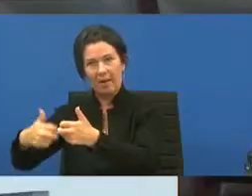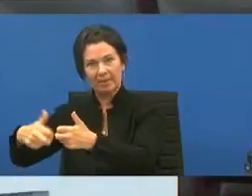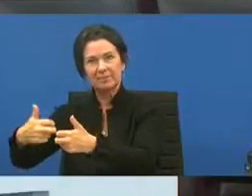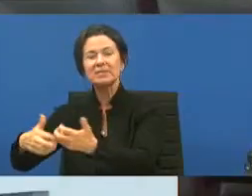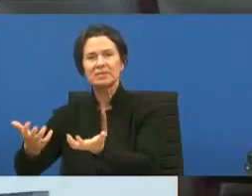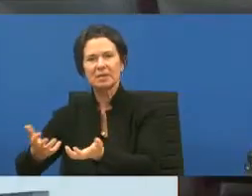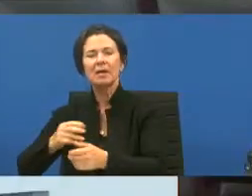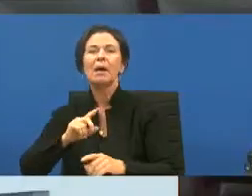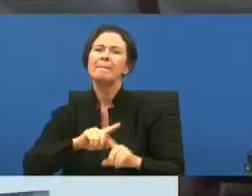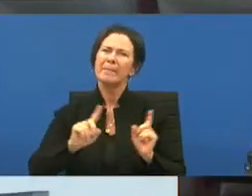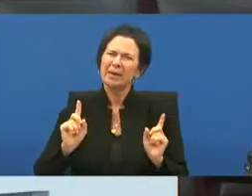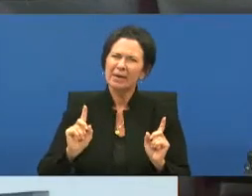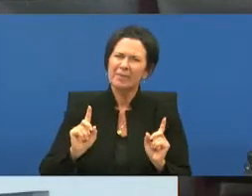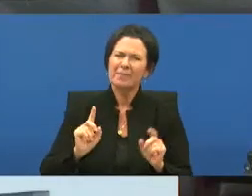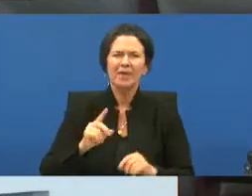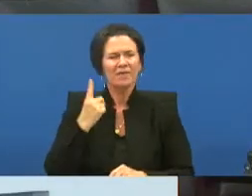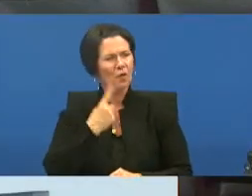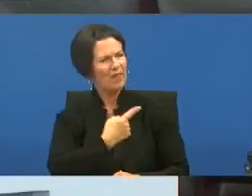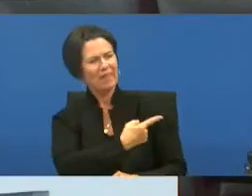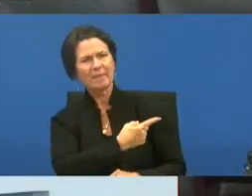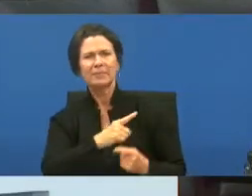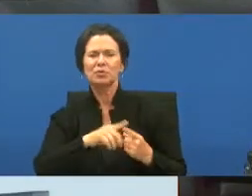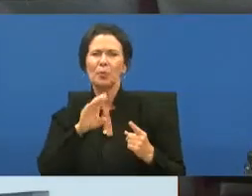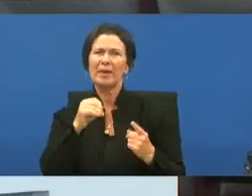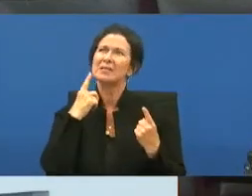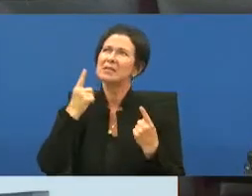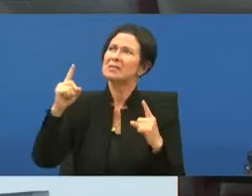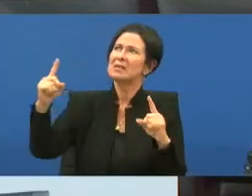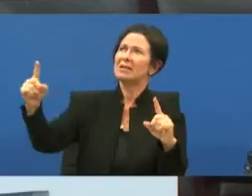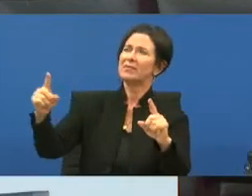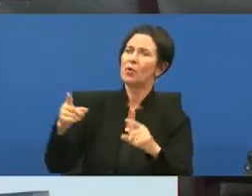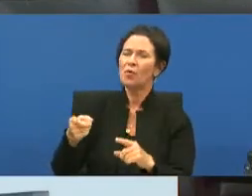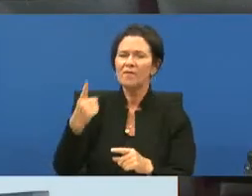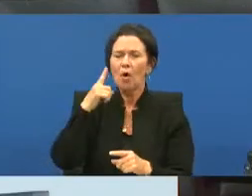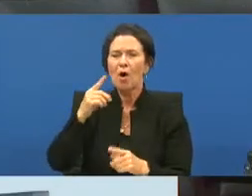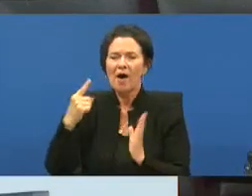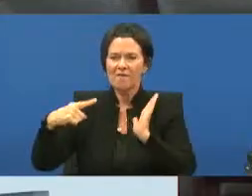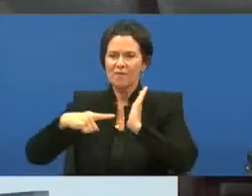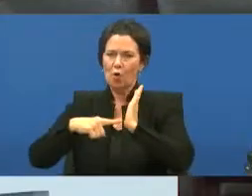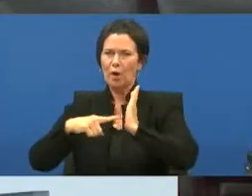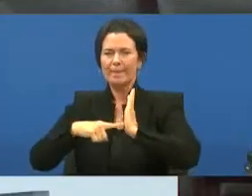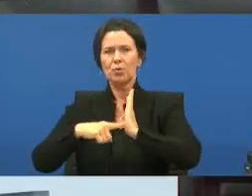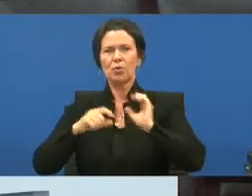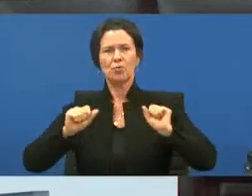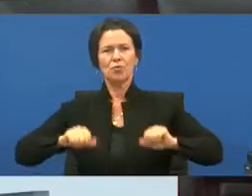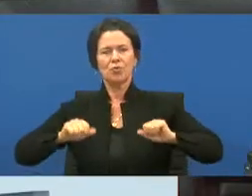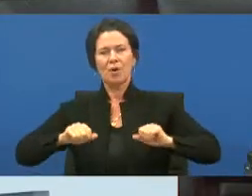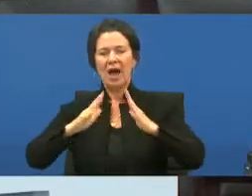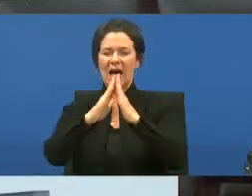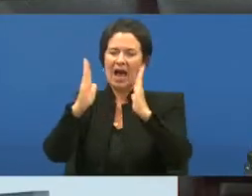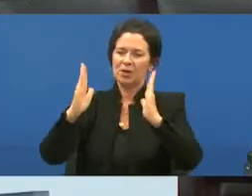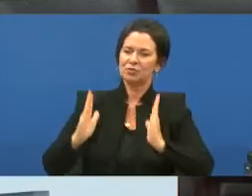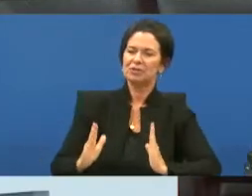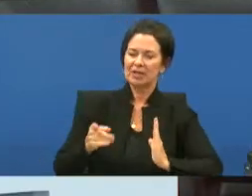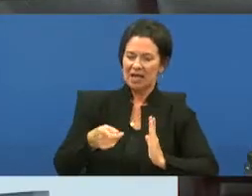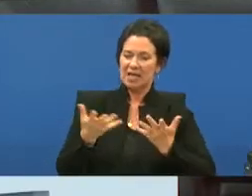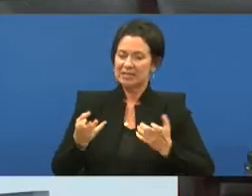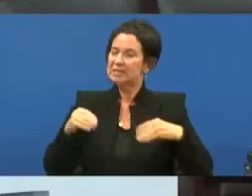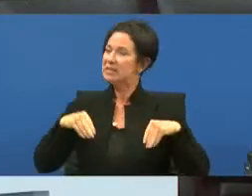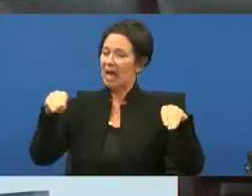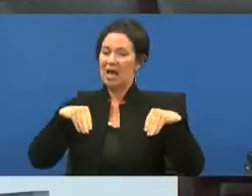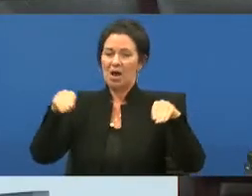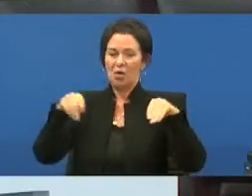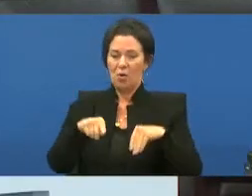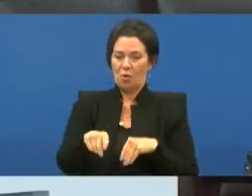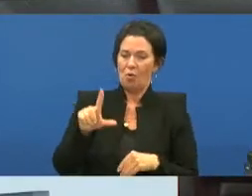to be successful in building affordable housing and to be able to sell these lots, they